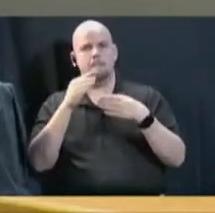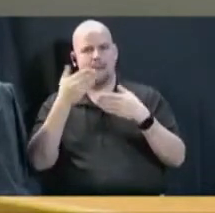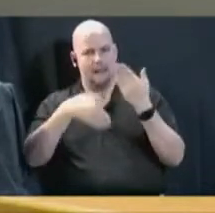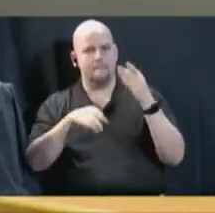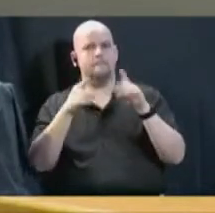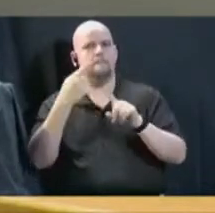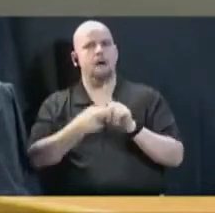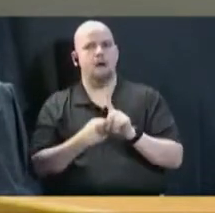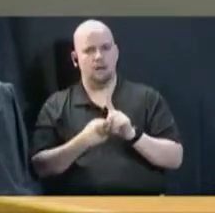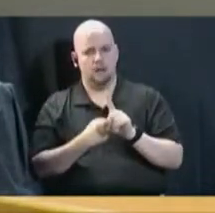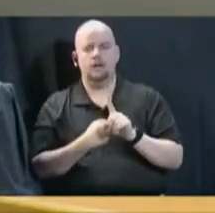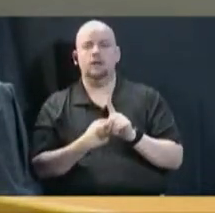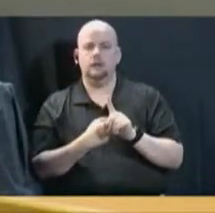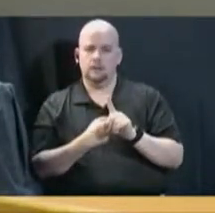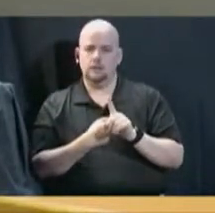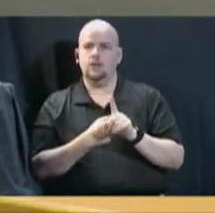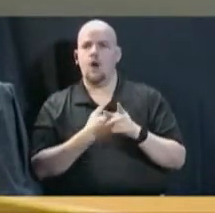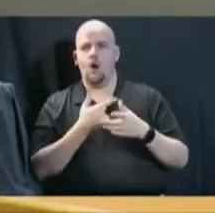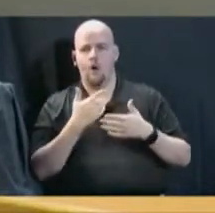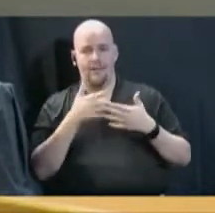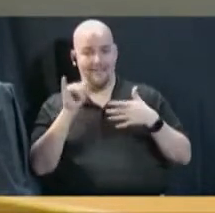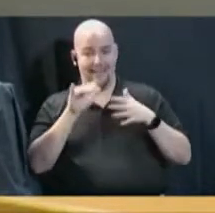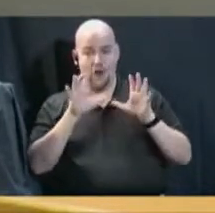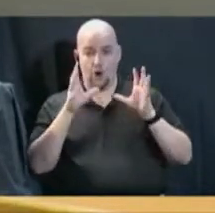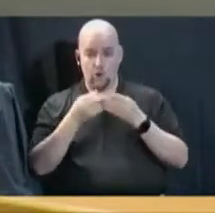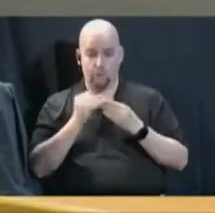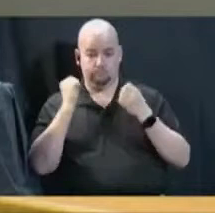That'll take a little bit of time to get that group in